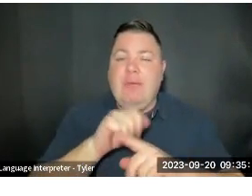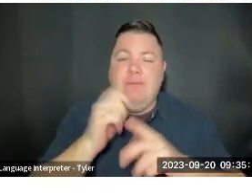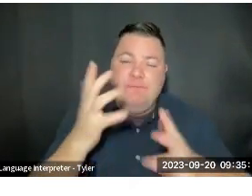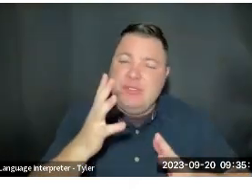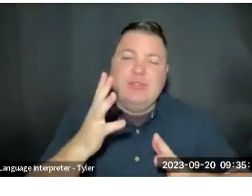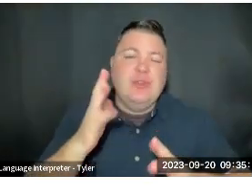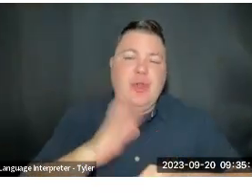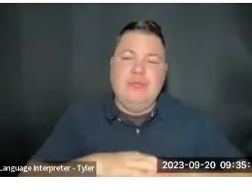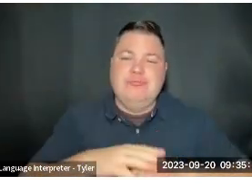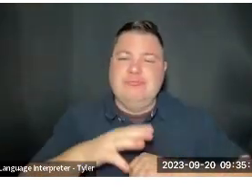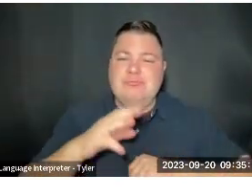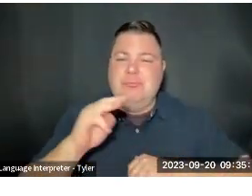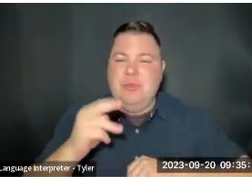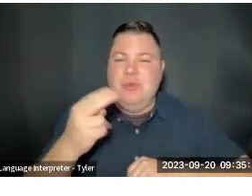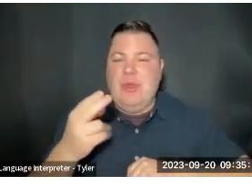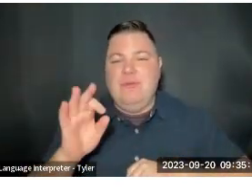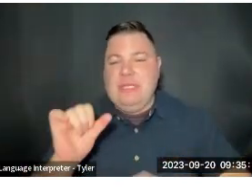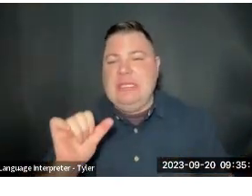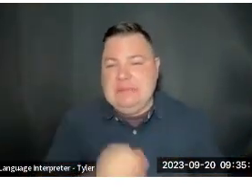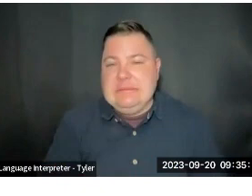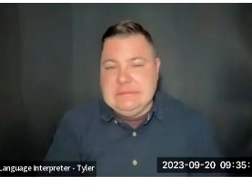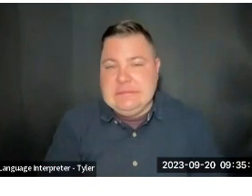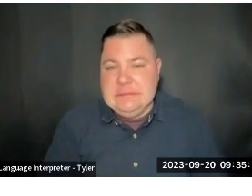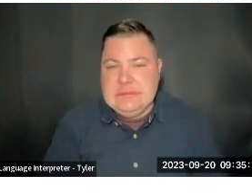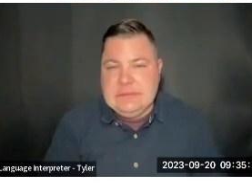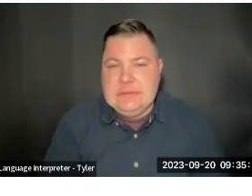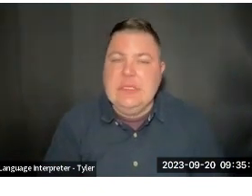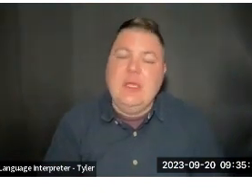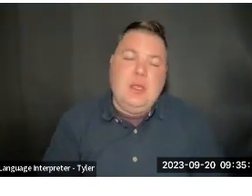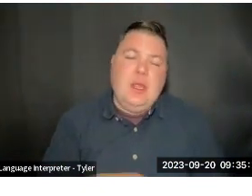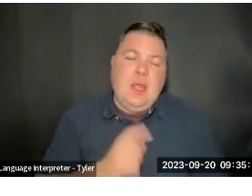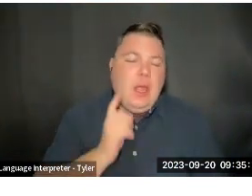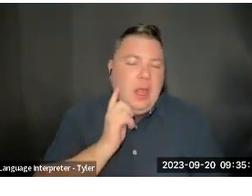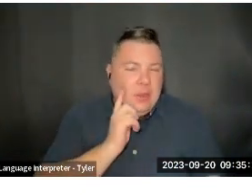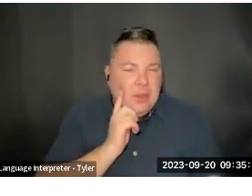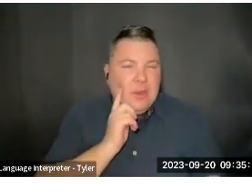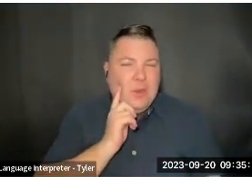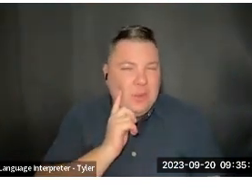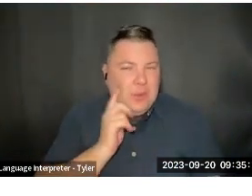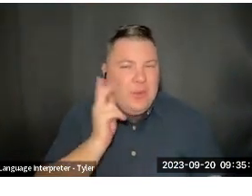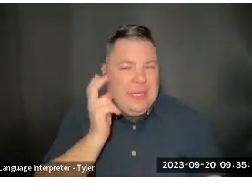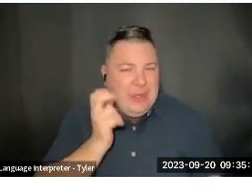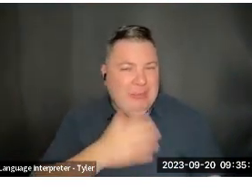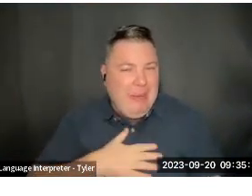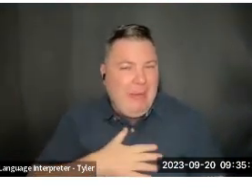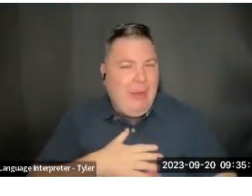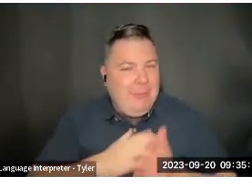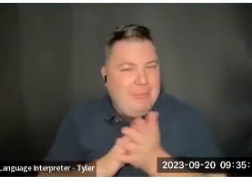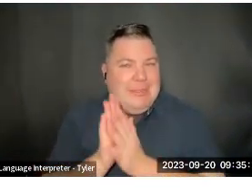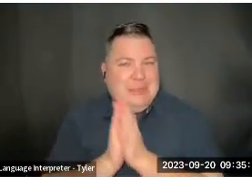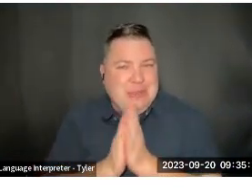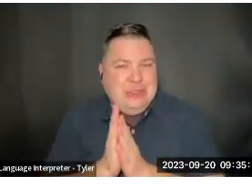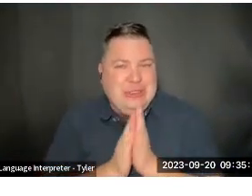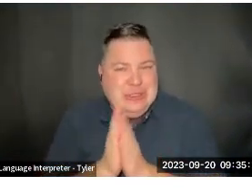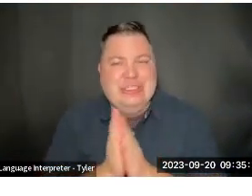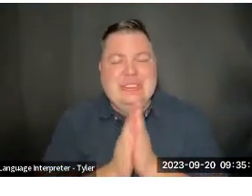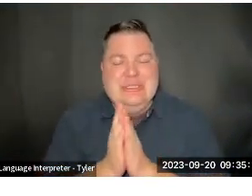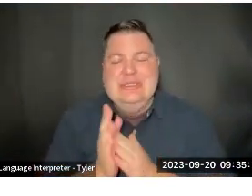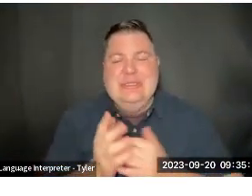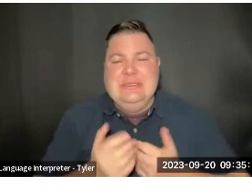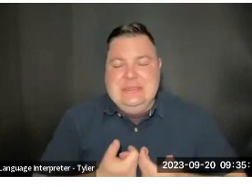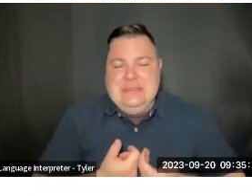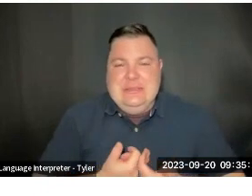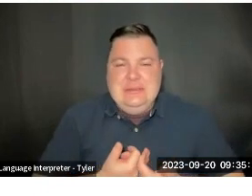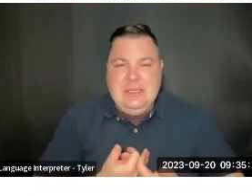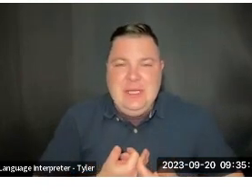things about this curriculum, and I hope you can hear the passion that I have for this, is it's a